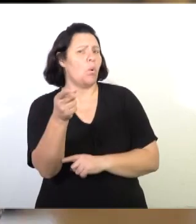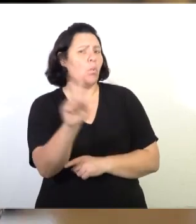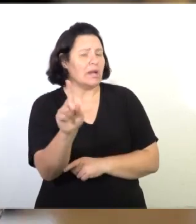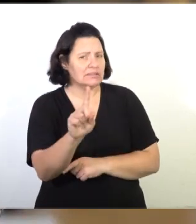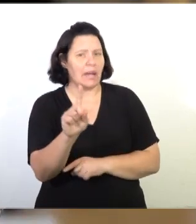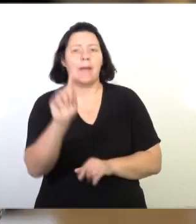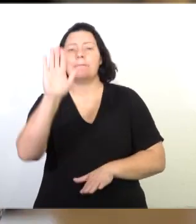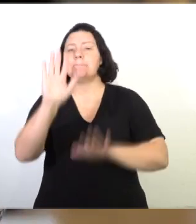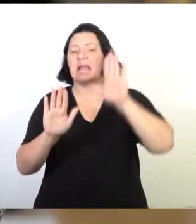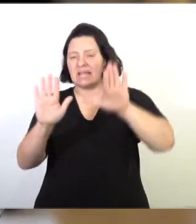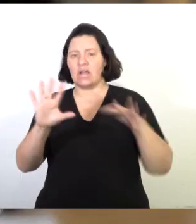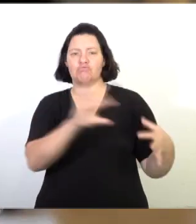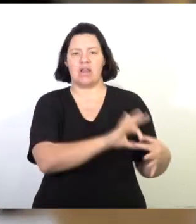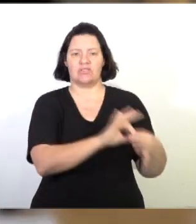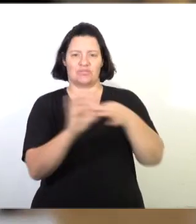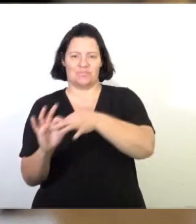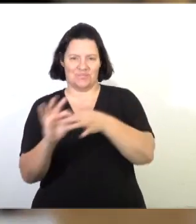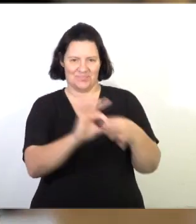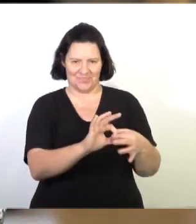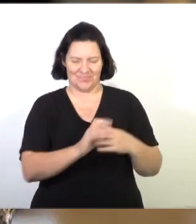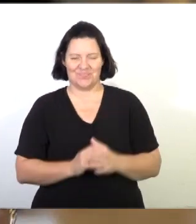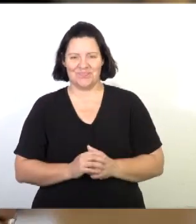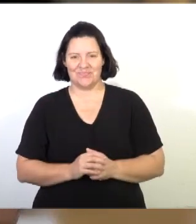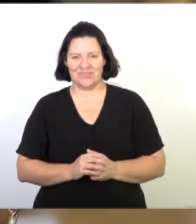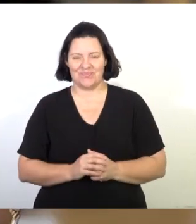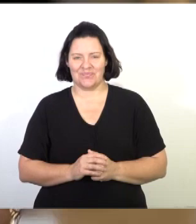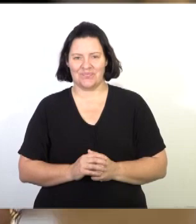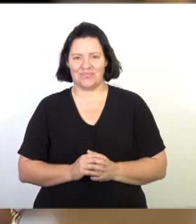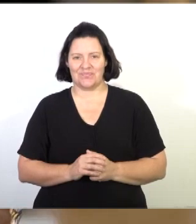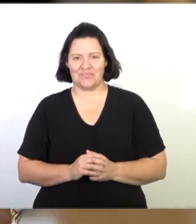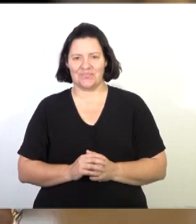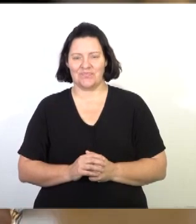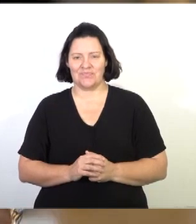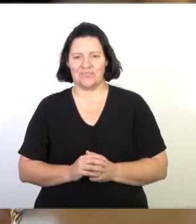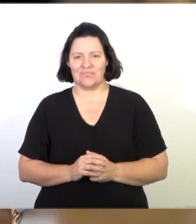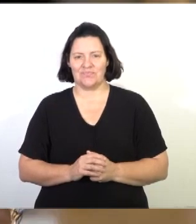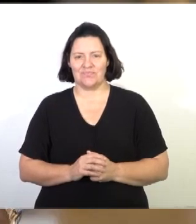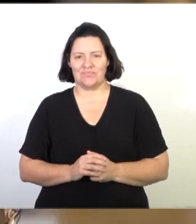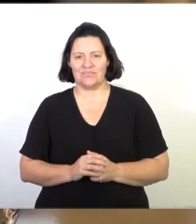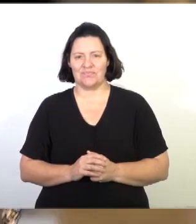that we'll be working with is patterns and relationships.